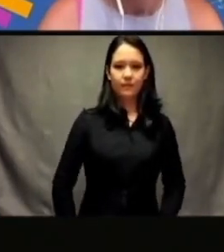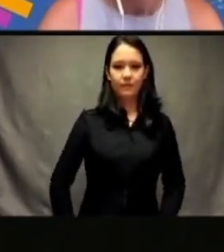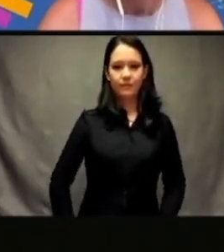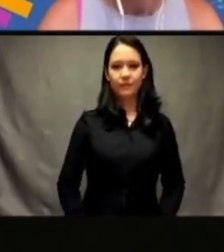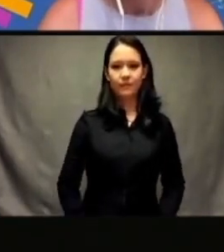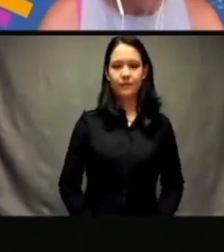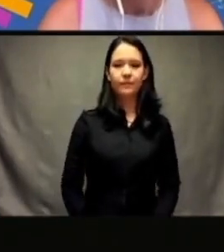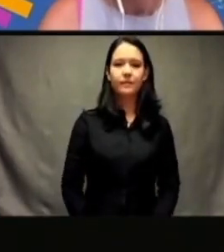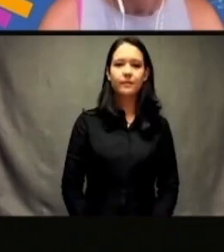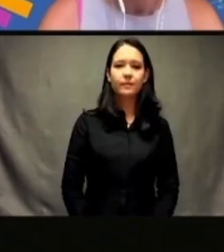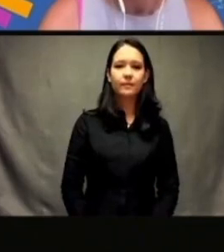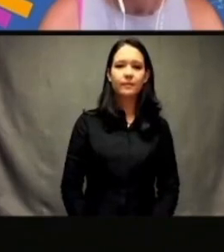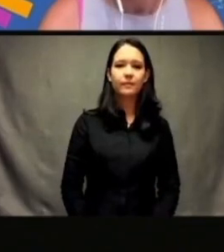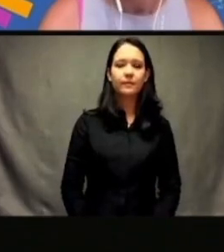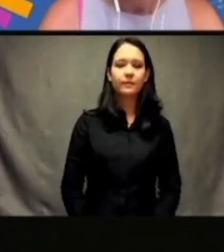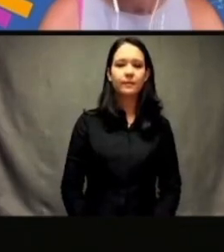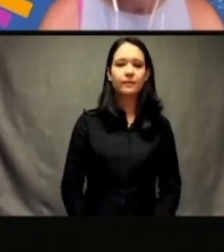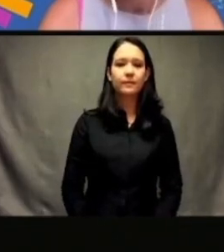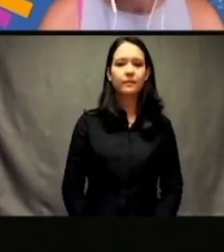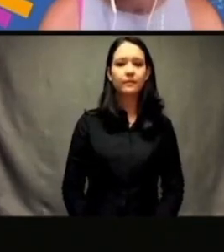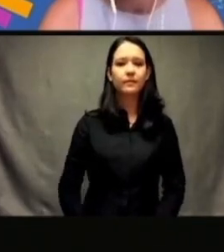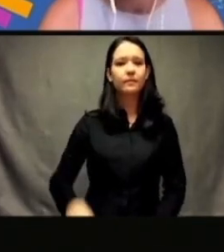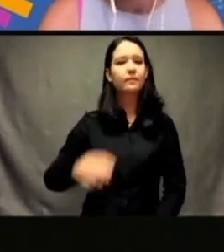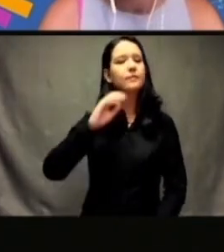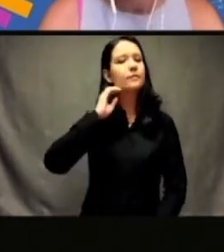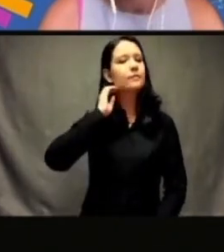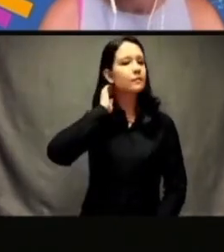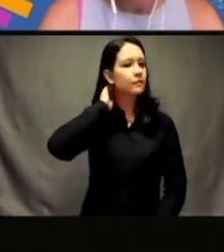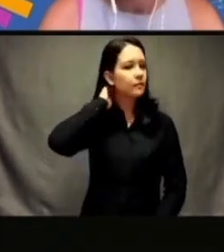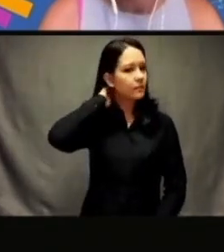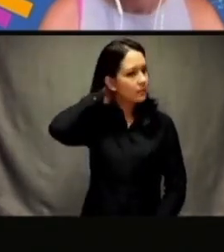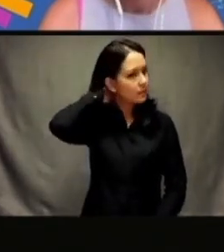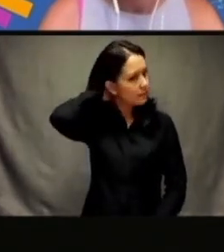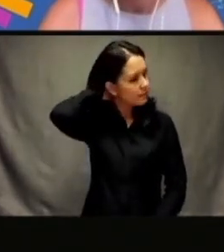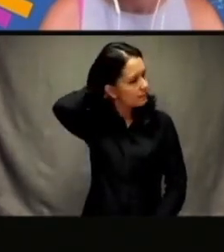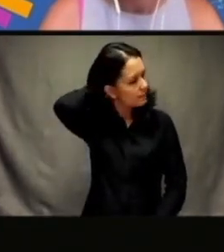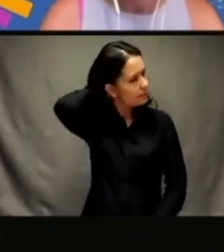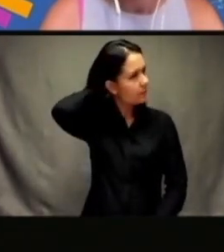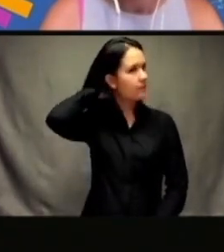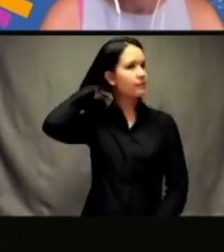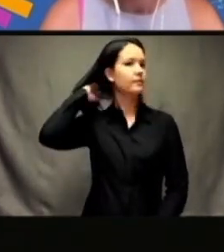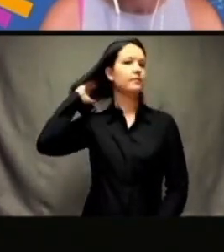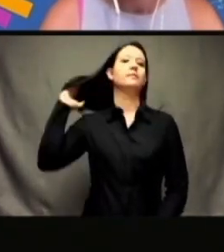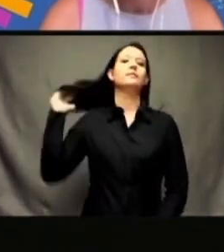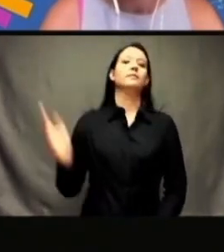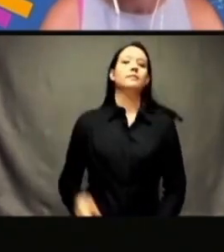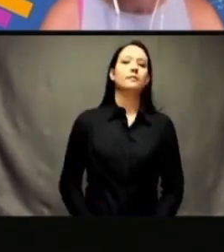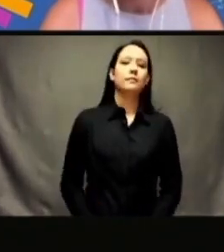Thank you.